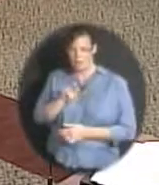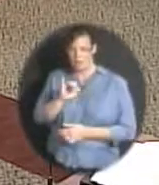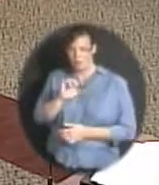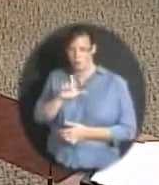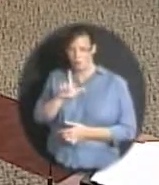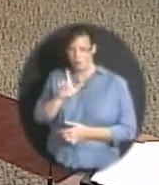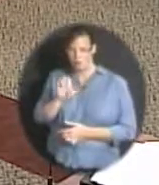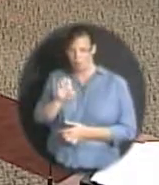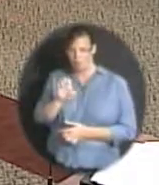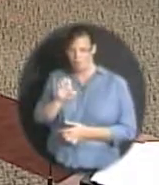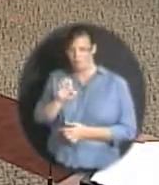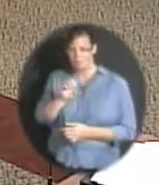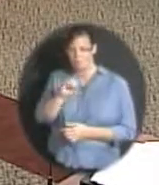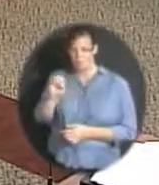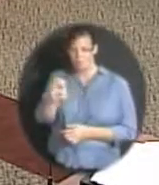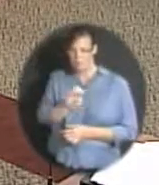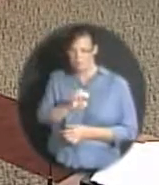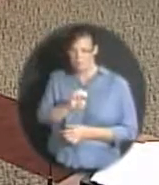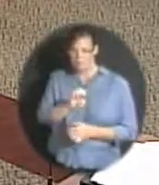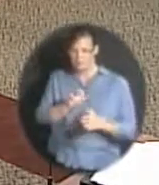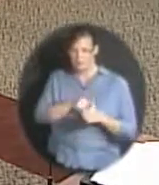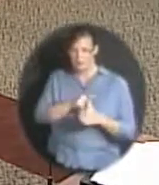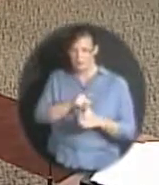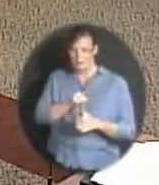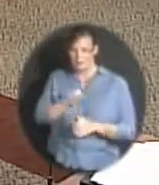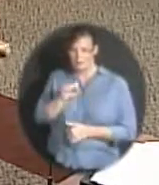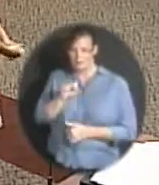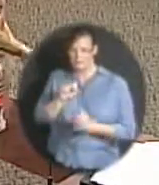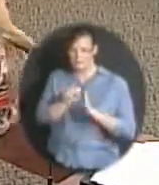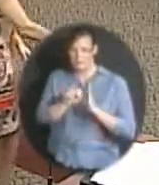who was mentored by Marie Alcacer from Safe Home.